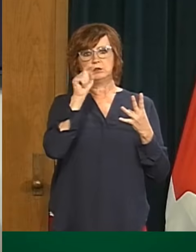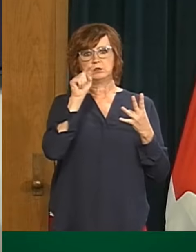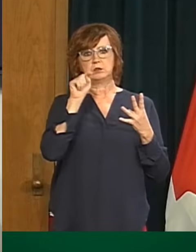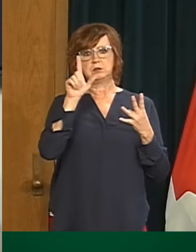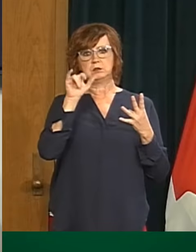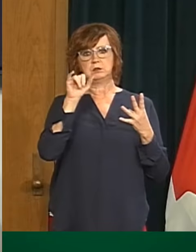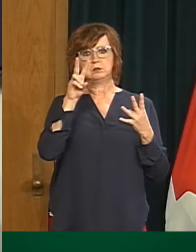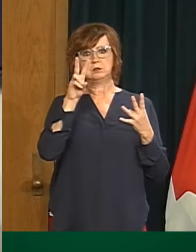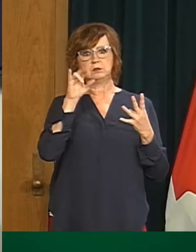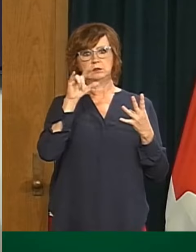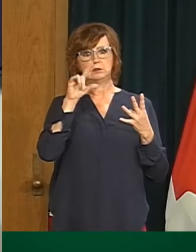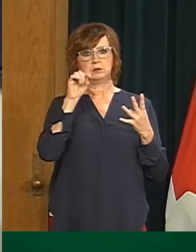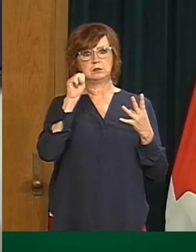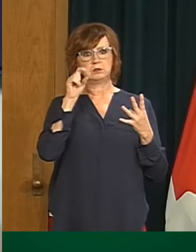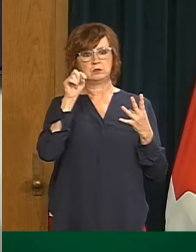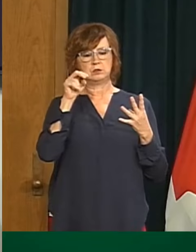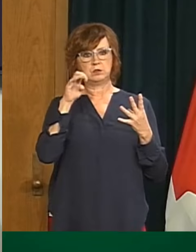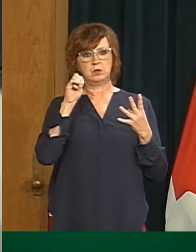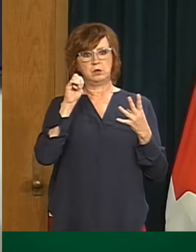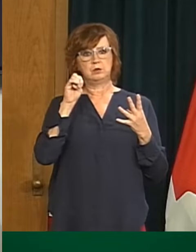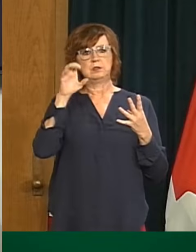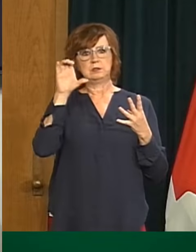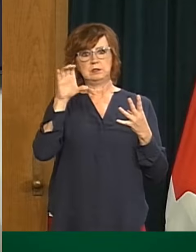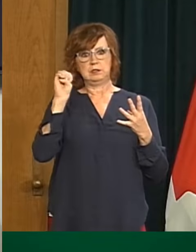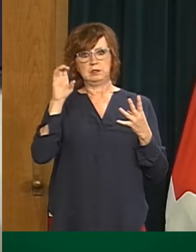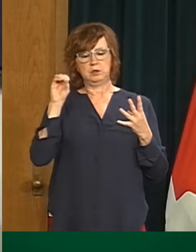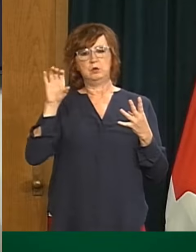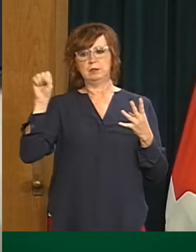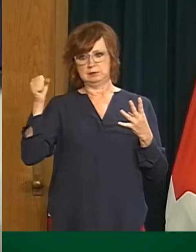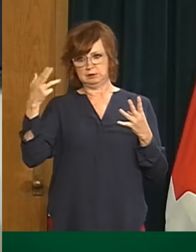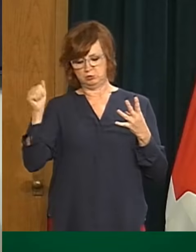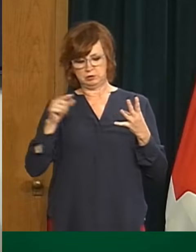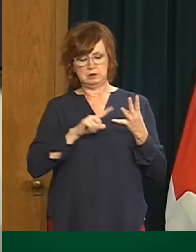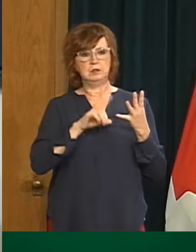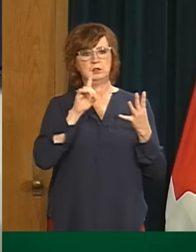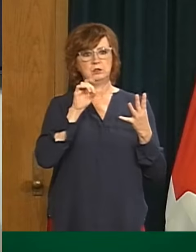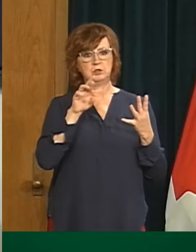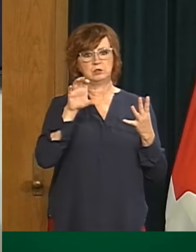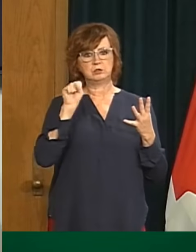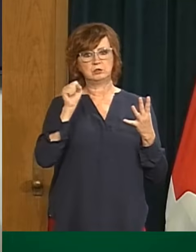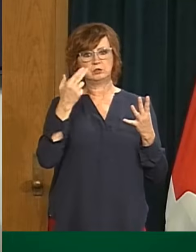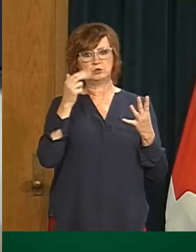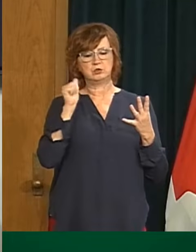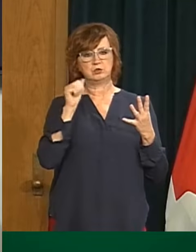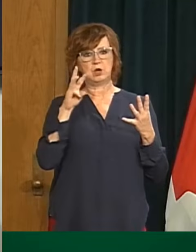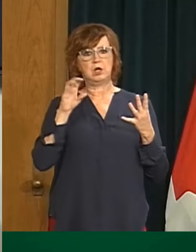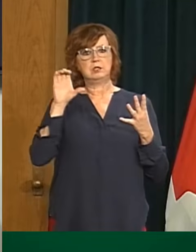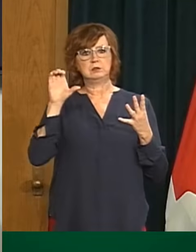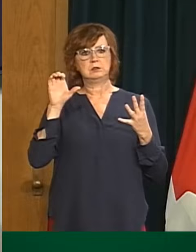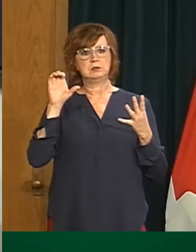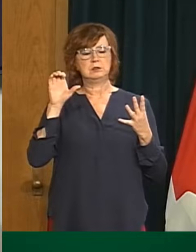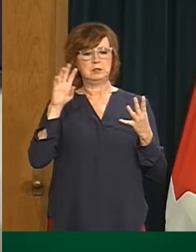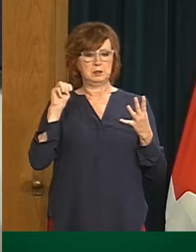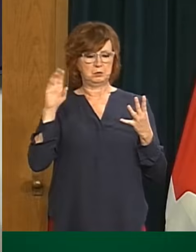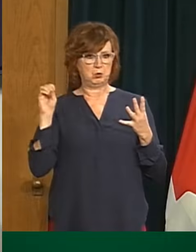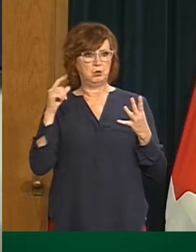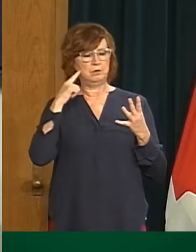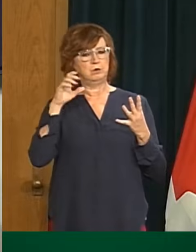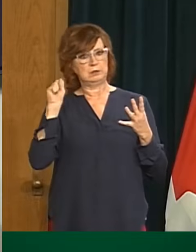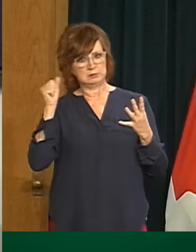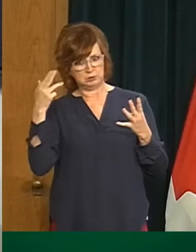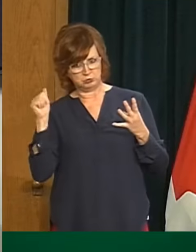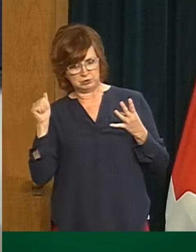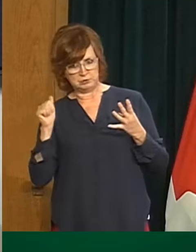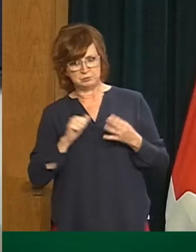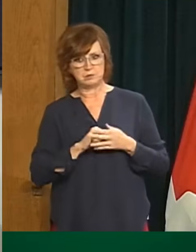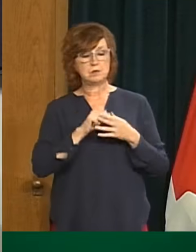of the Saskatchewan Health Authority, and Dr. Susan Shaw, Chief Medical Officer for the Saskatchewan Health Authority. Minister Reiter will